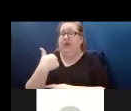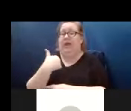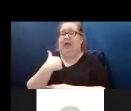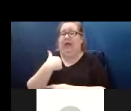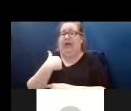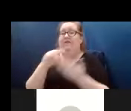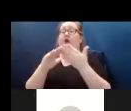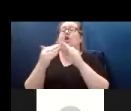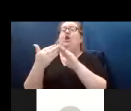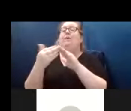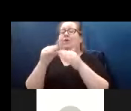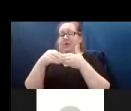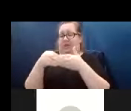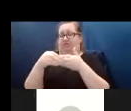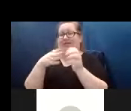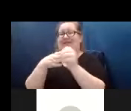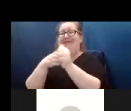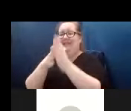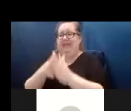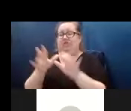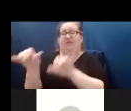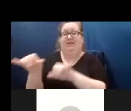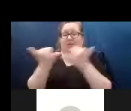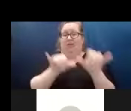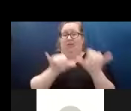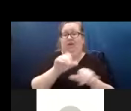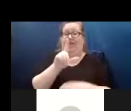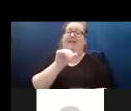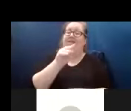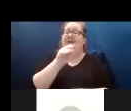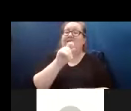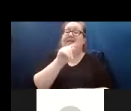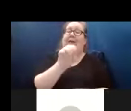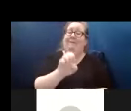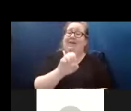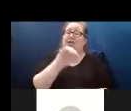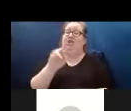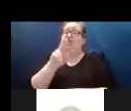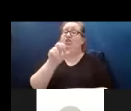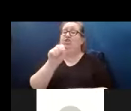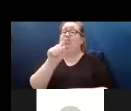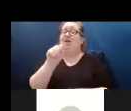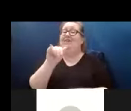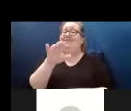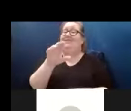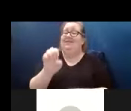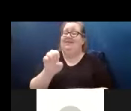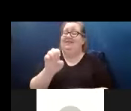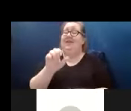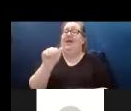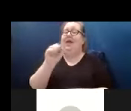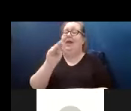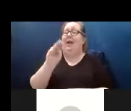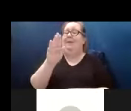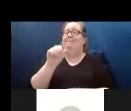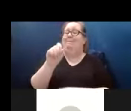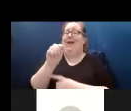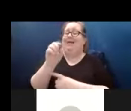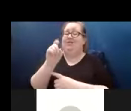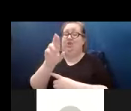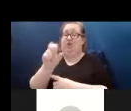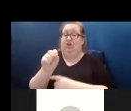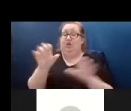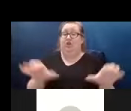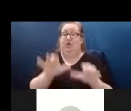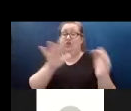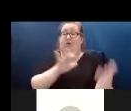community resilience leaders, have those climate justice ambassadors out there too, doing the outreach. So you could have, for example, a network